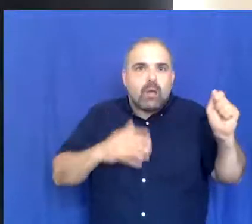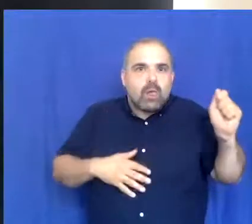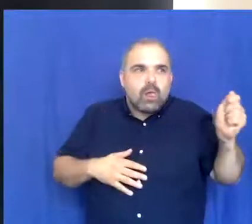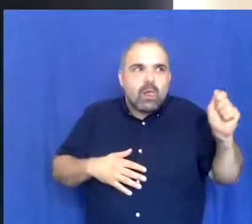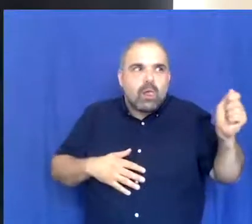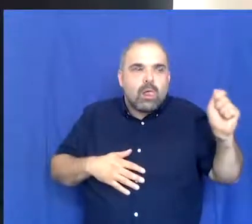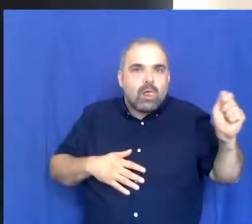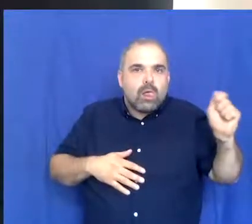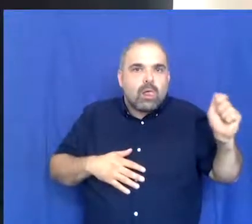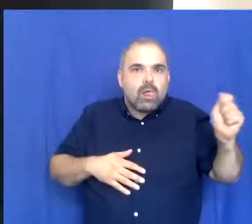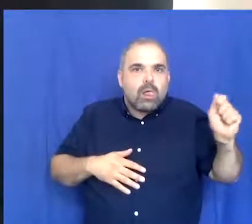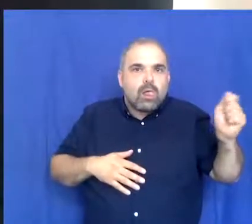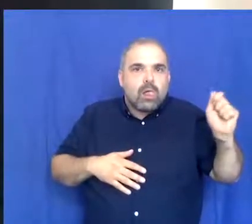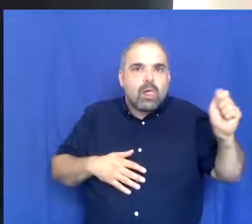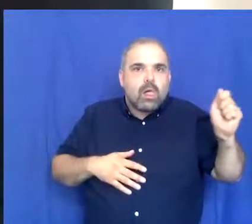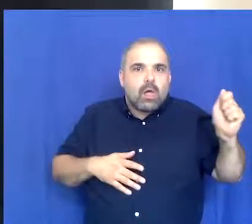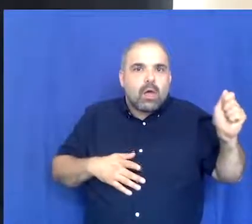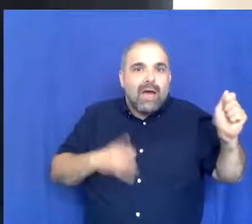quiet.